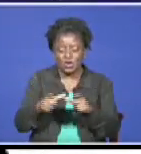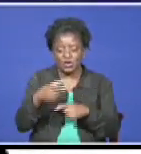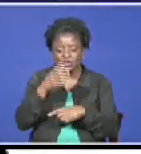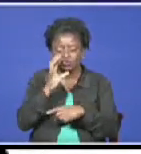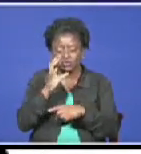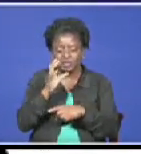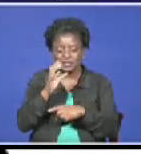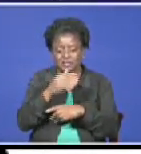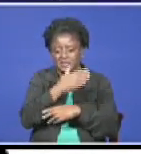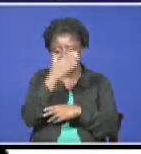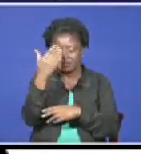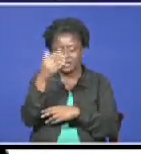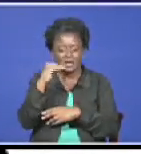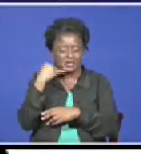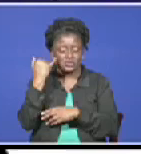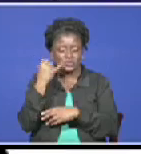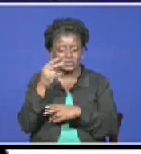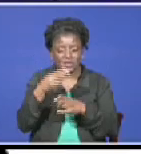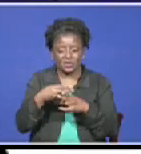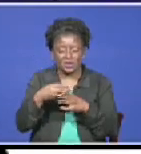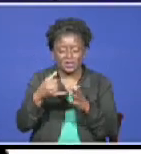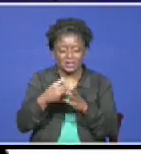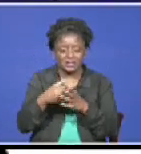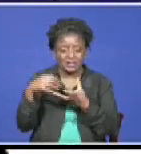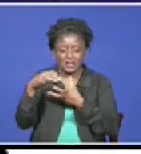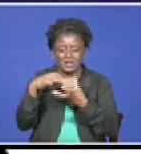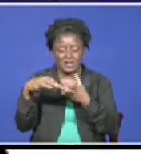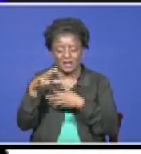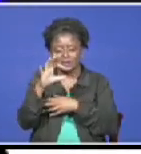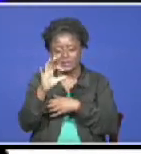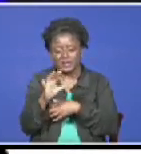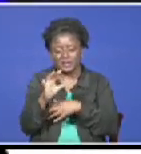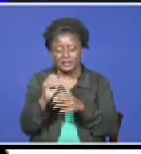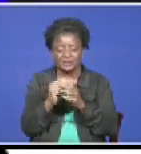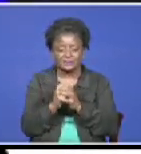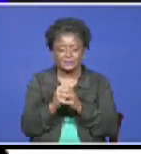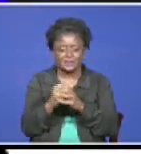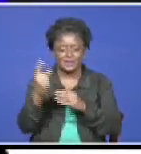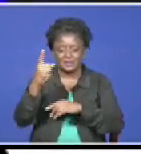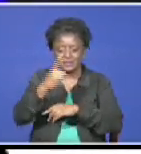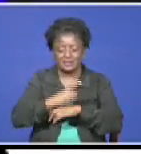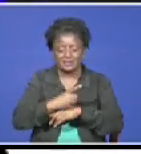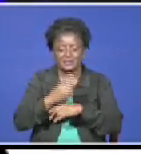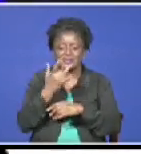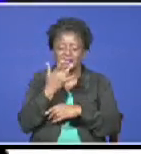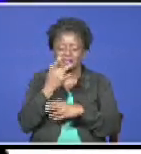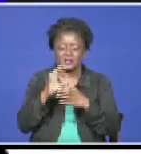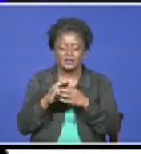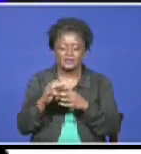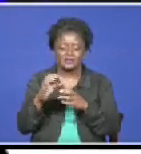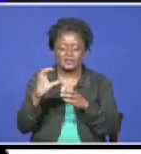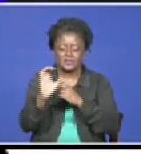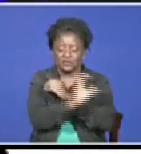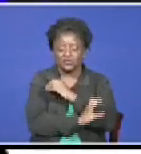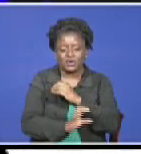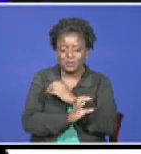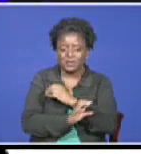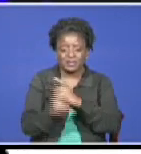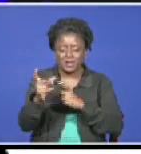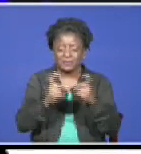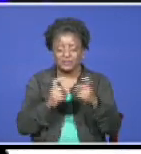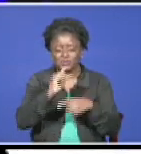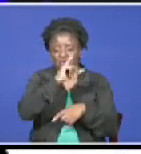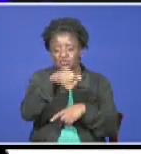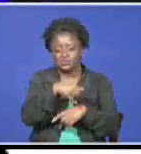It's a gin-based cocktail with a soursop puree and infused coconut syrup. Now, the Taste of the Caribbean competition is set for June 21st